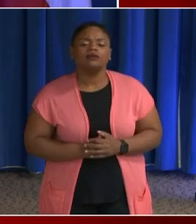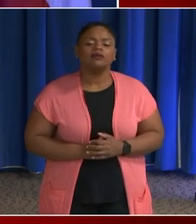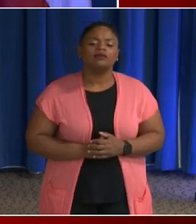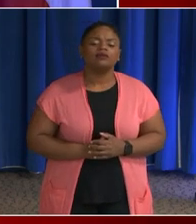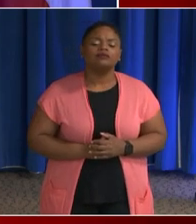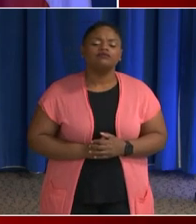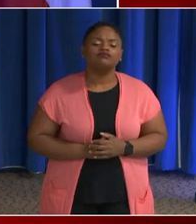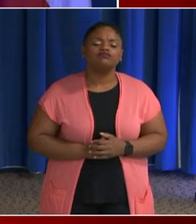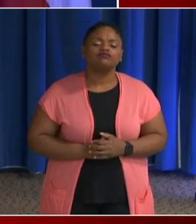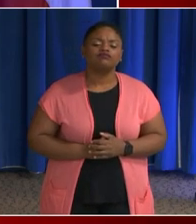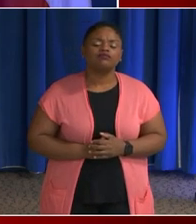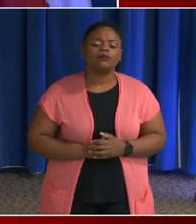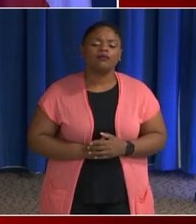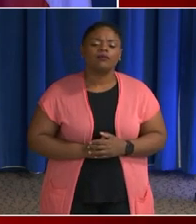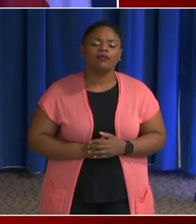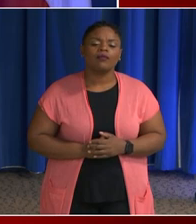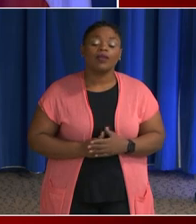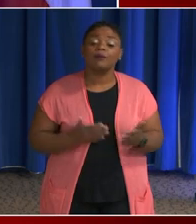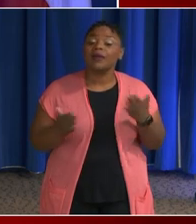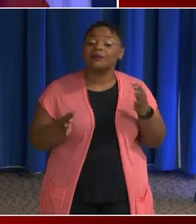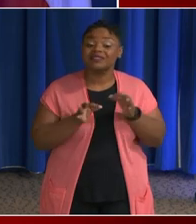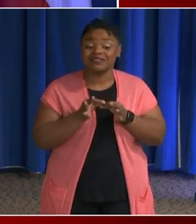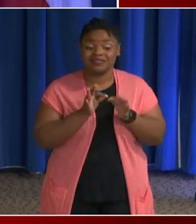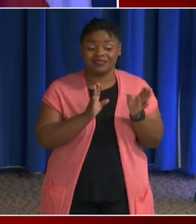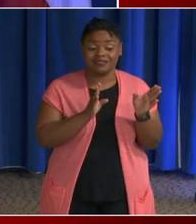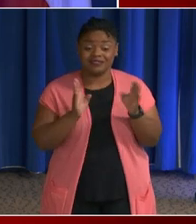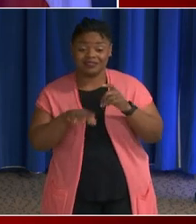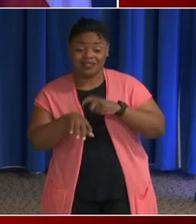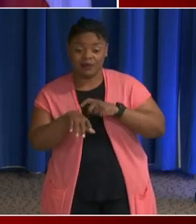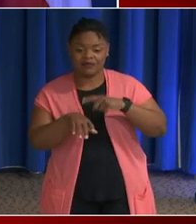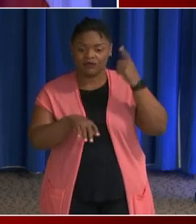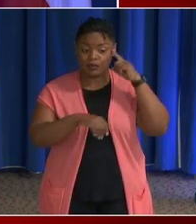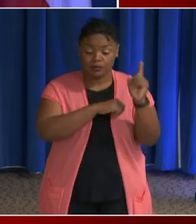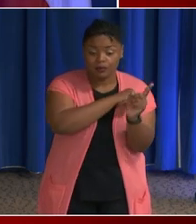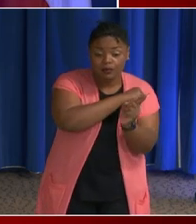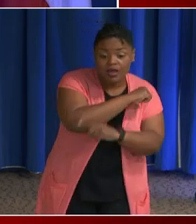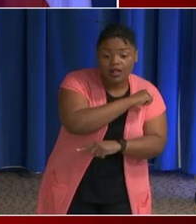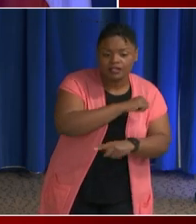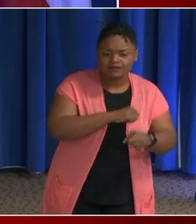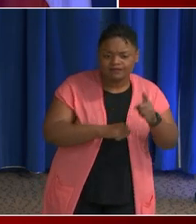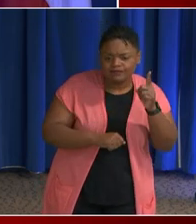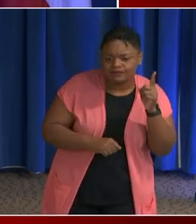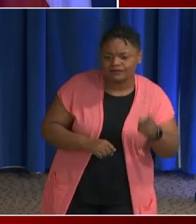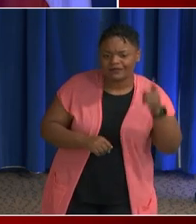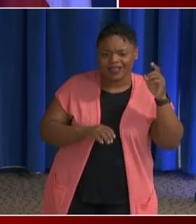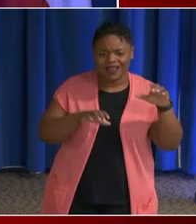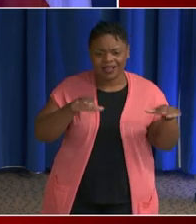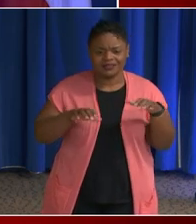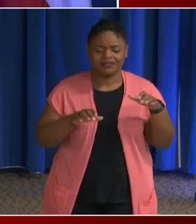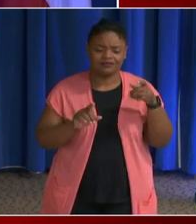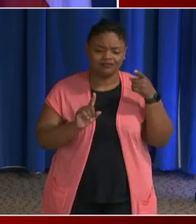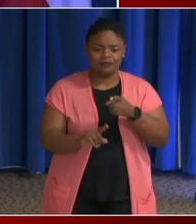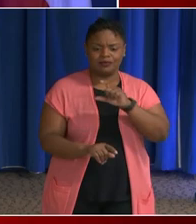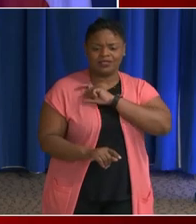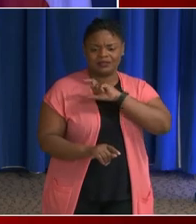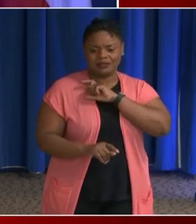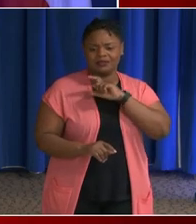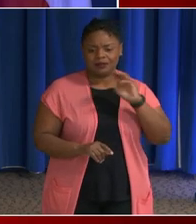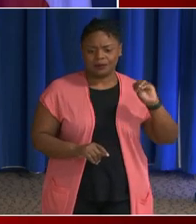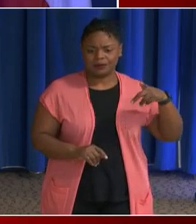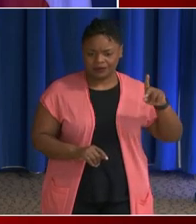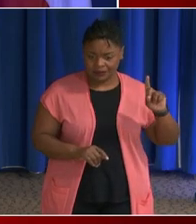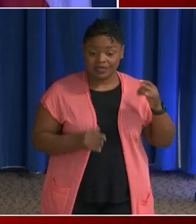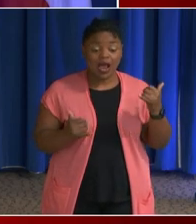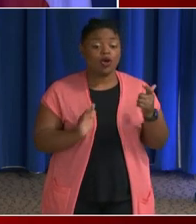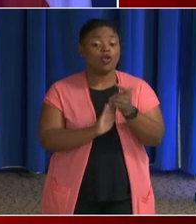to extend the time for corrective or adverse action against an MPD officer in serious cases, which right now by statute is limited